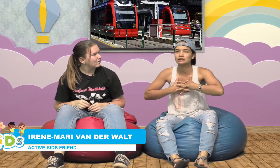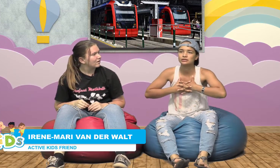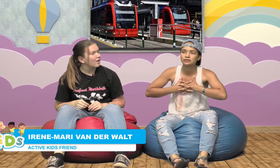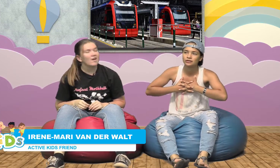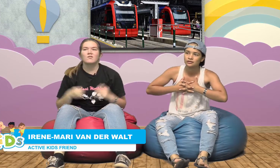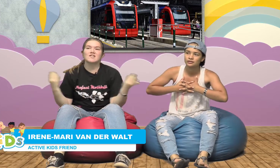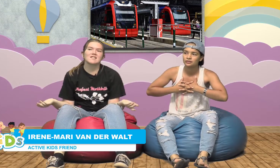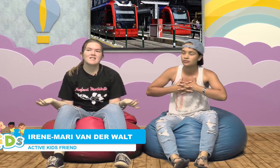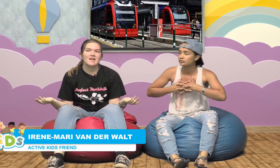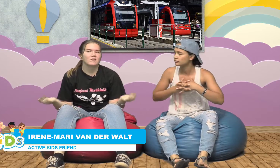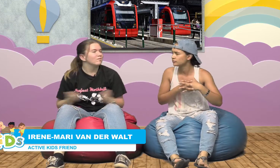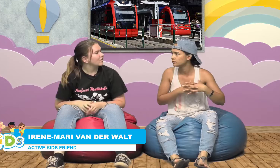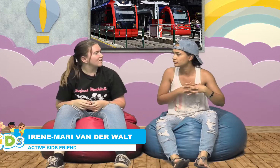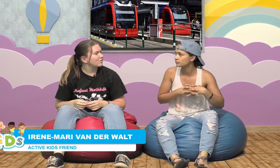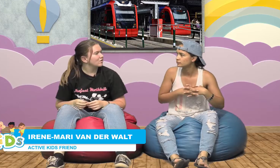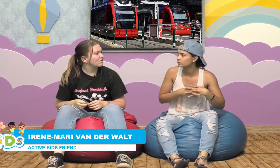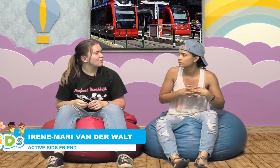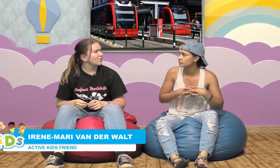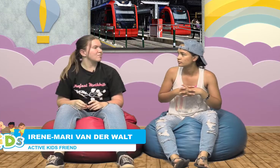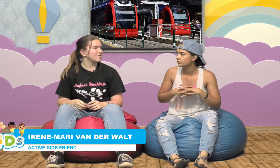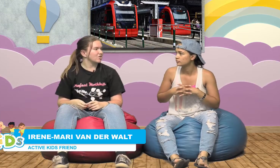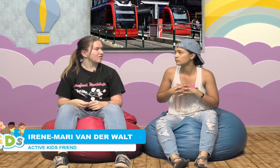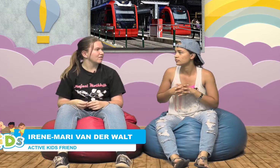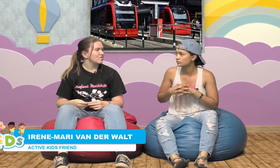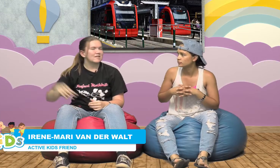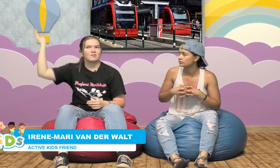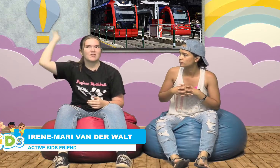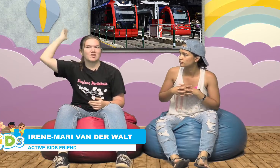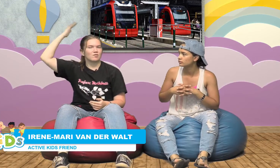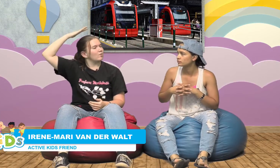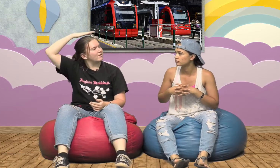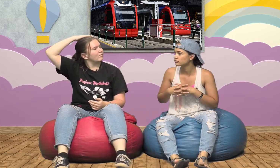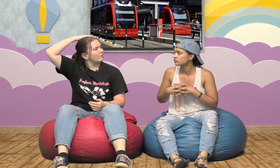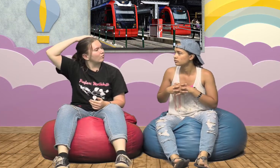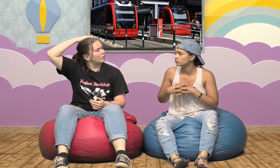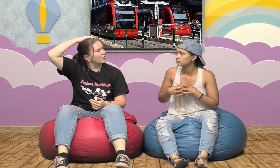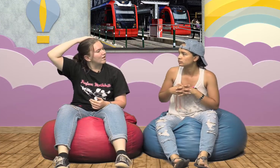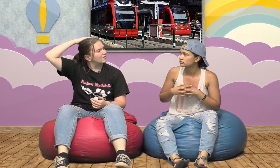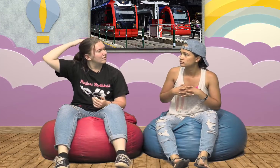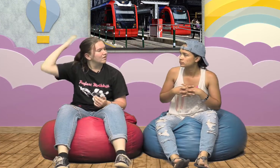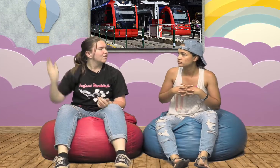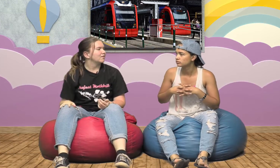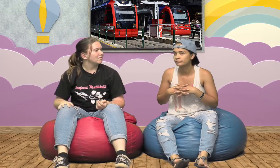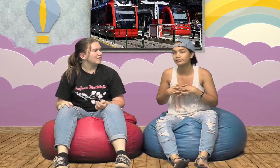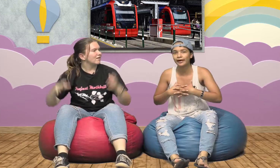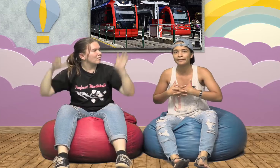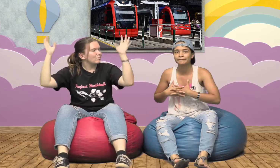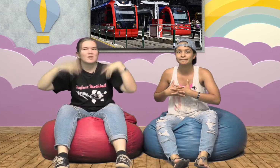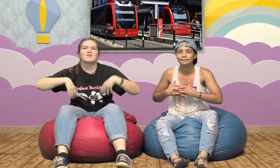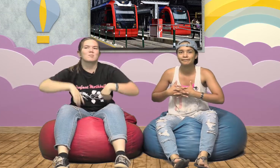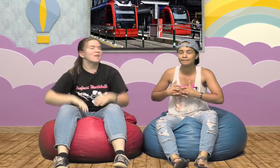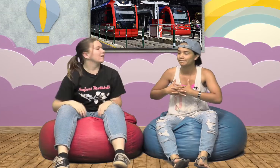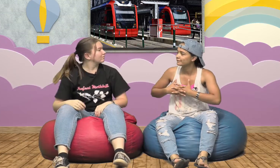what happens? if it's unsafe, they tell you to assume brace position so that if things are falling, they won't fall on your head. Like